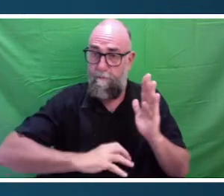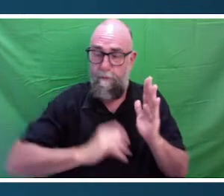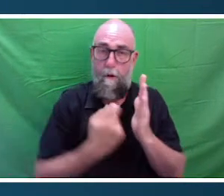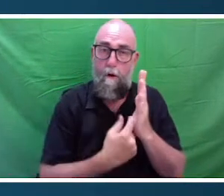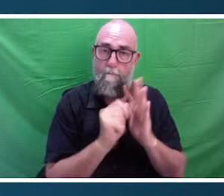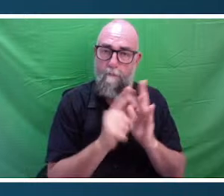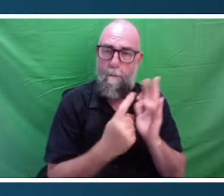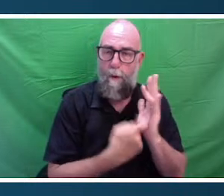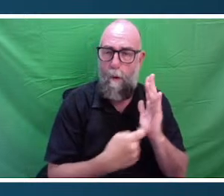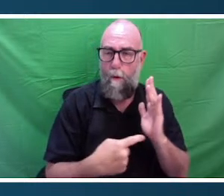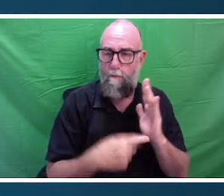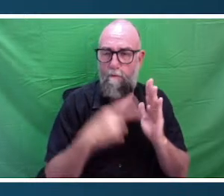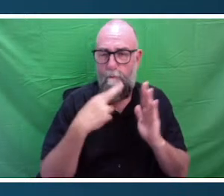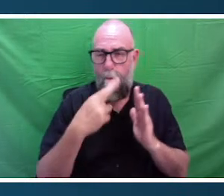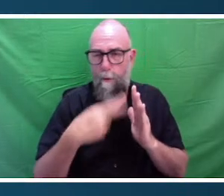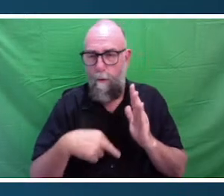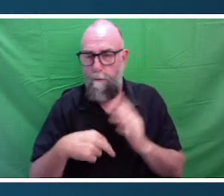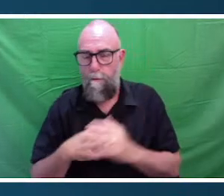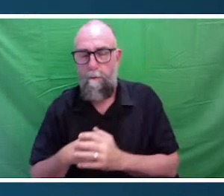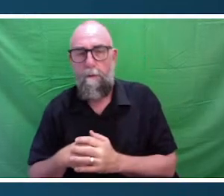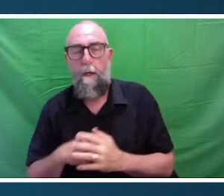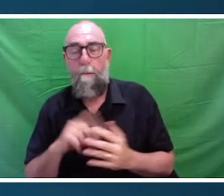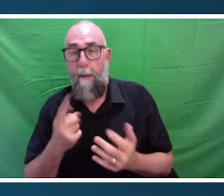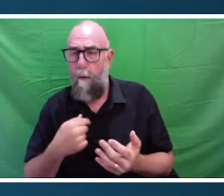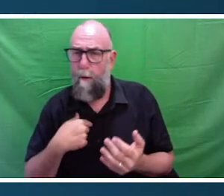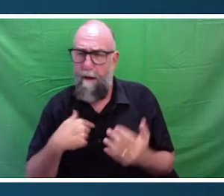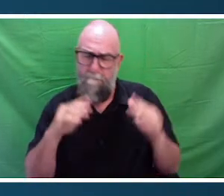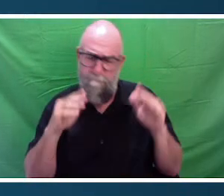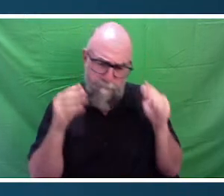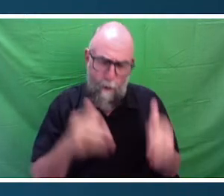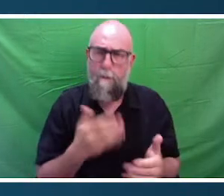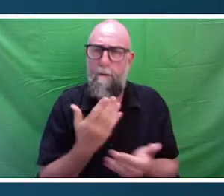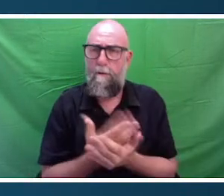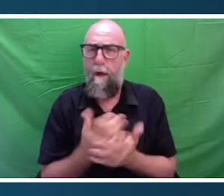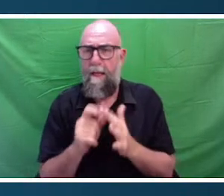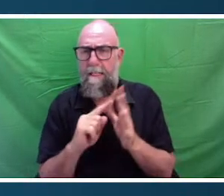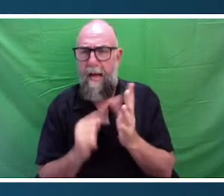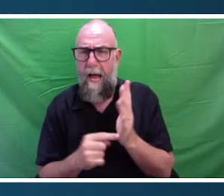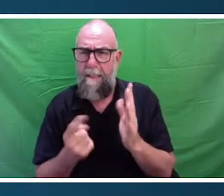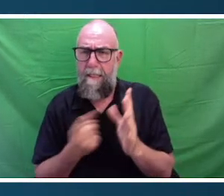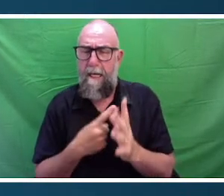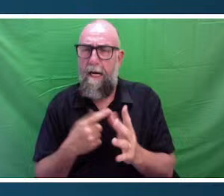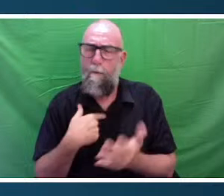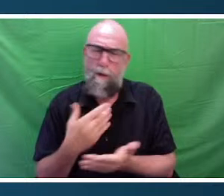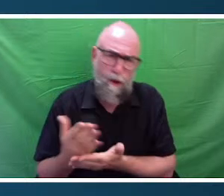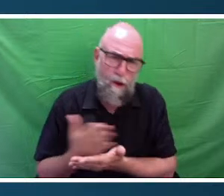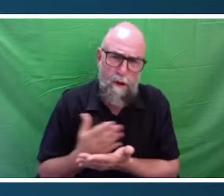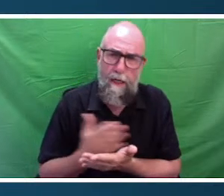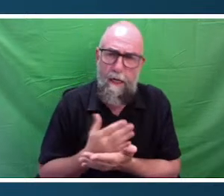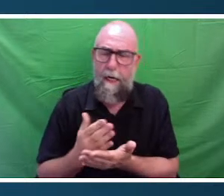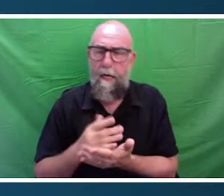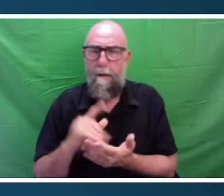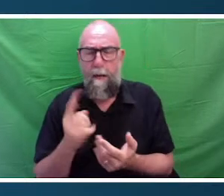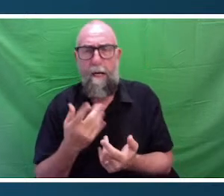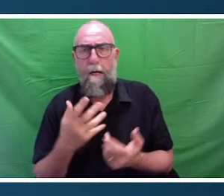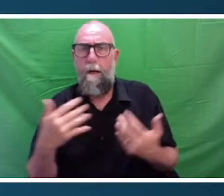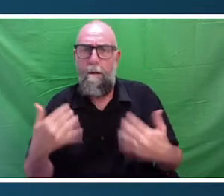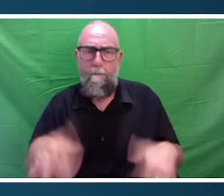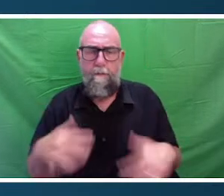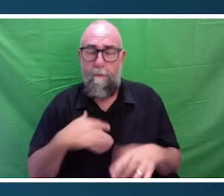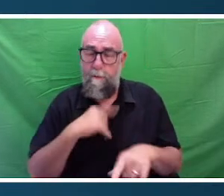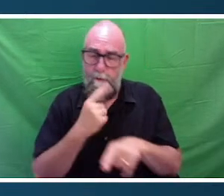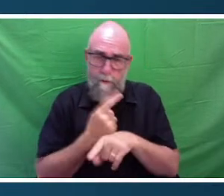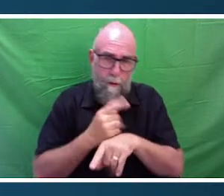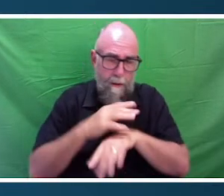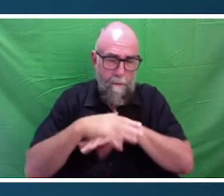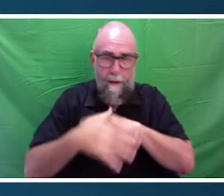We focus on sharing the data, sharing the statistic that we see in the data. We have not delved into more sophisticated econometric or statistical